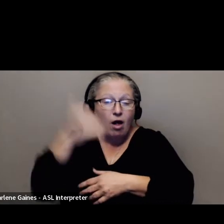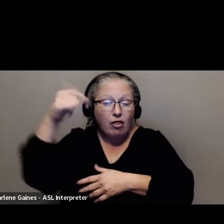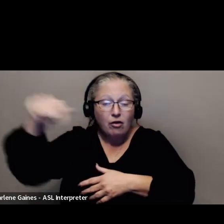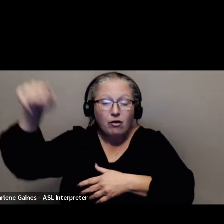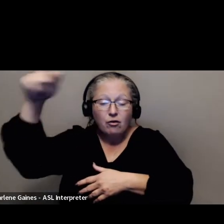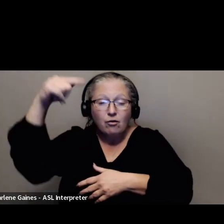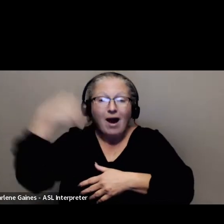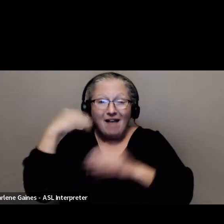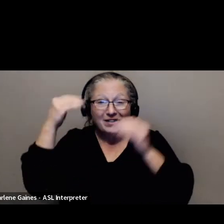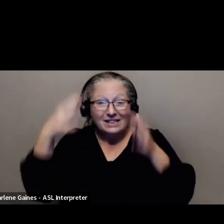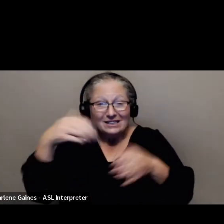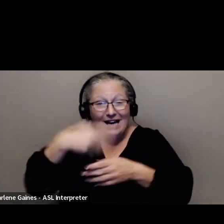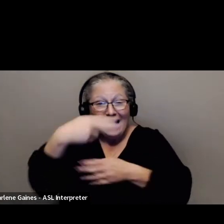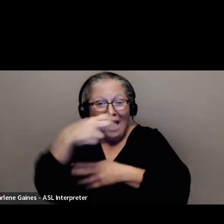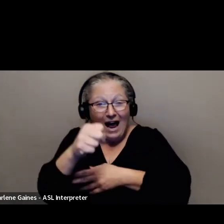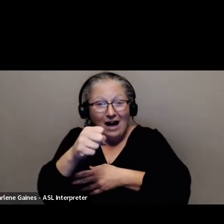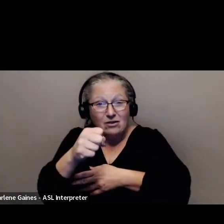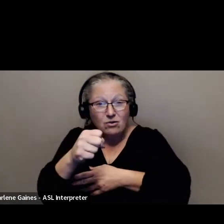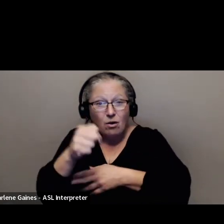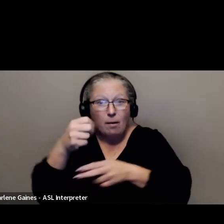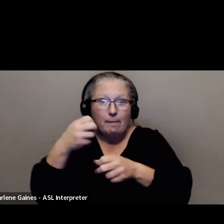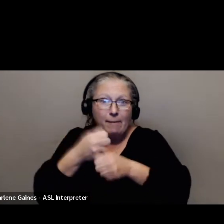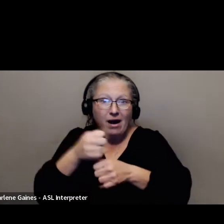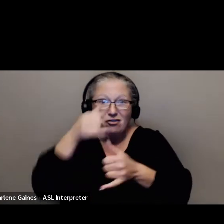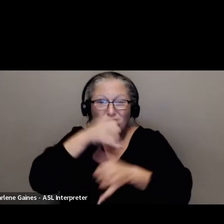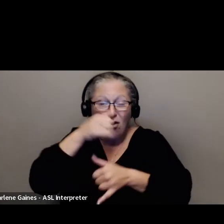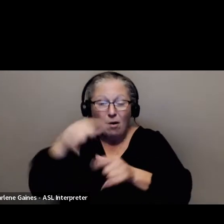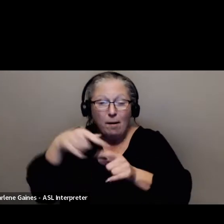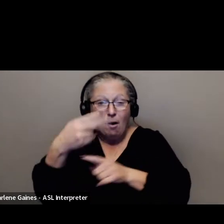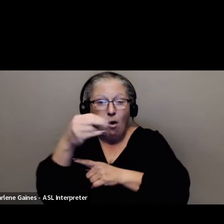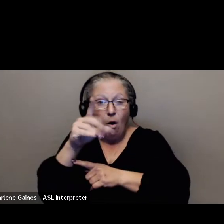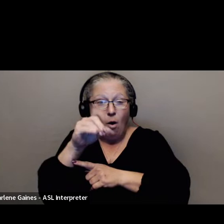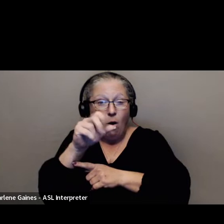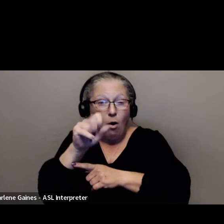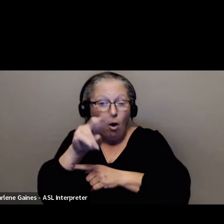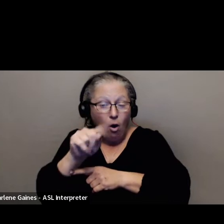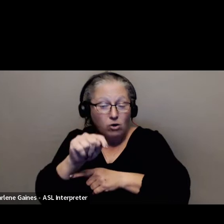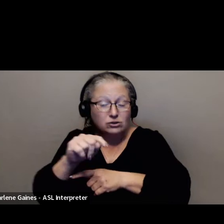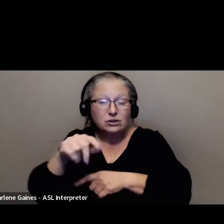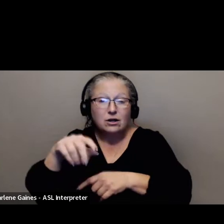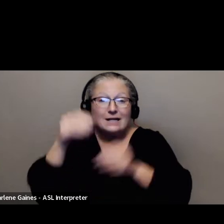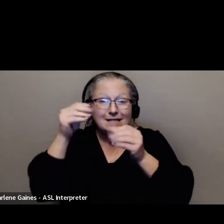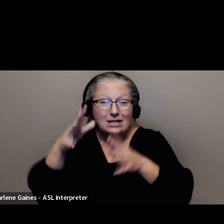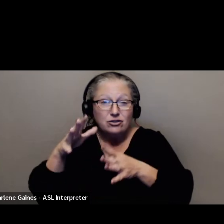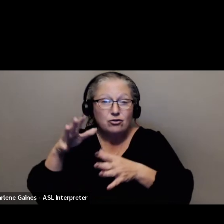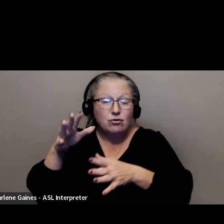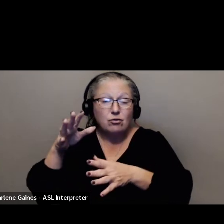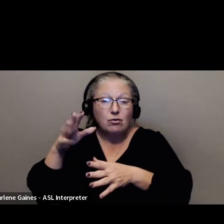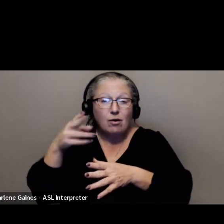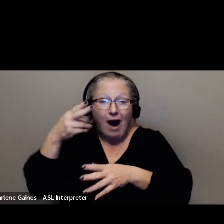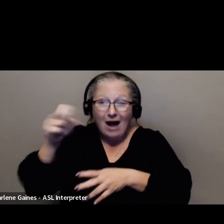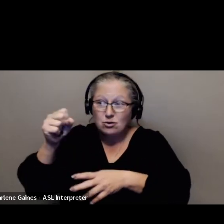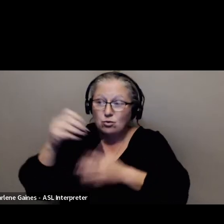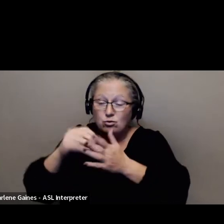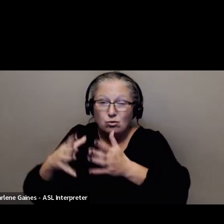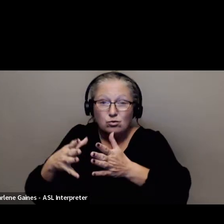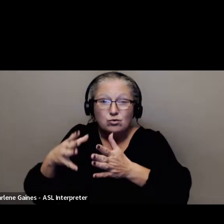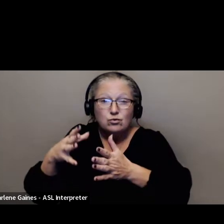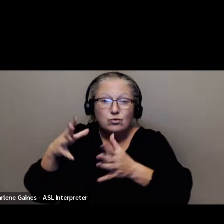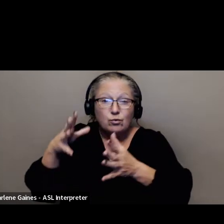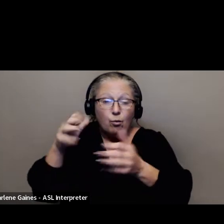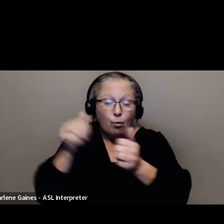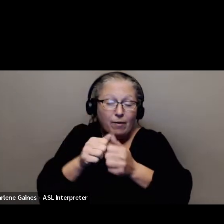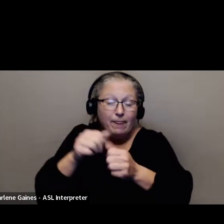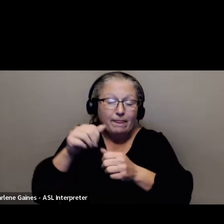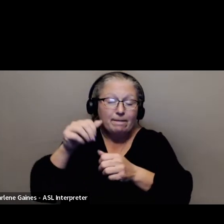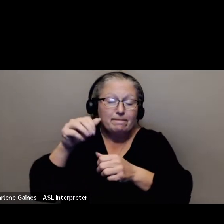there are teachers in high schools making Holocaust jokes. A high school teacher joined students at Menlo Atherton making a Holocaust joke. How do you fit